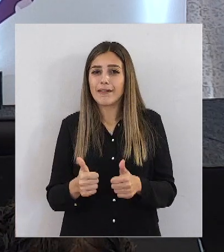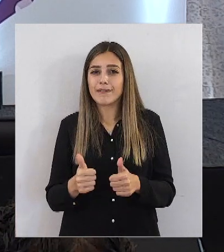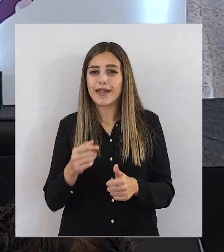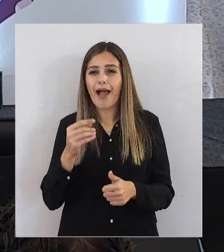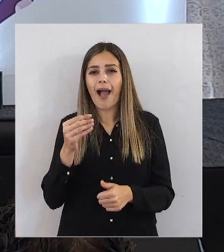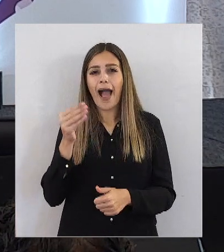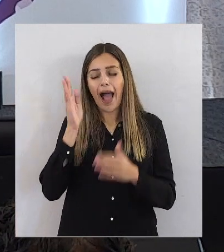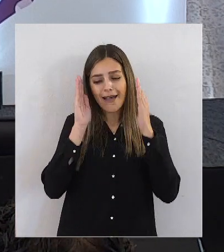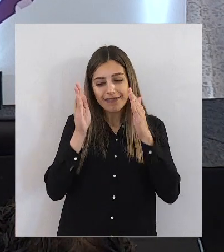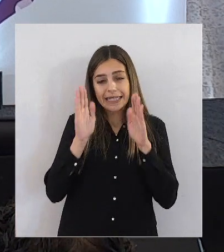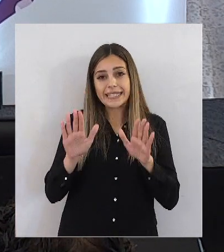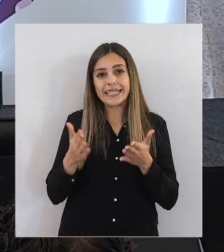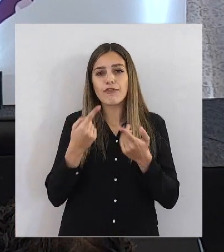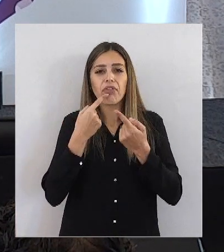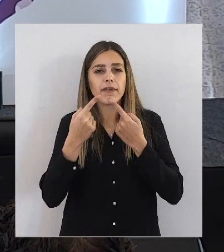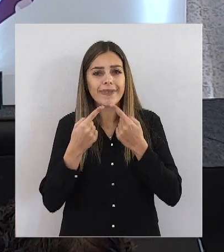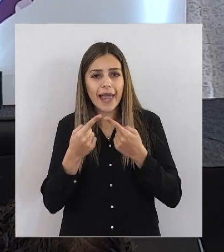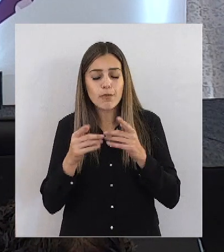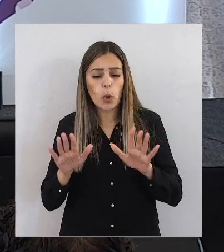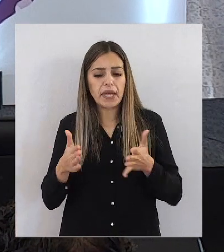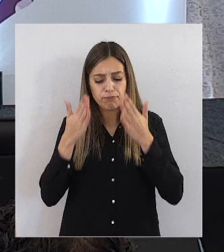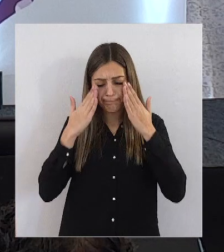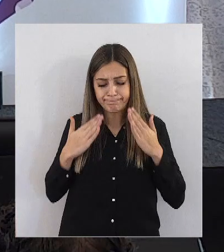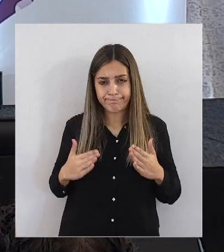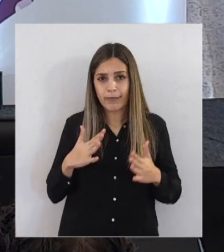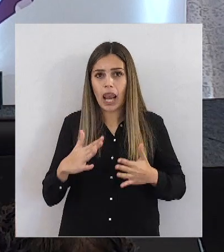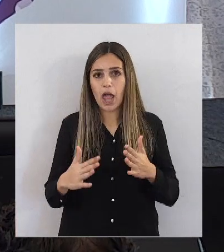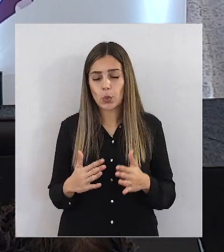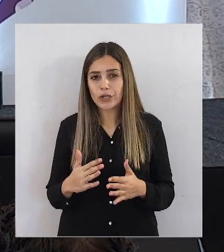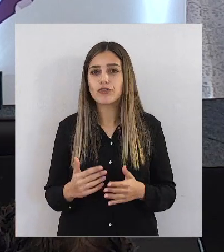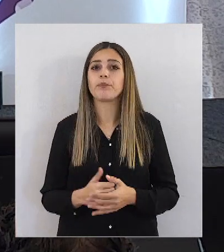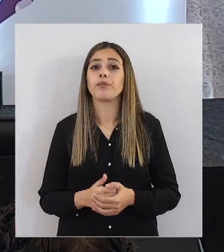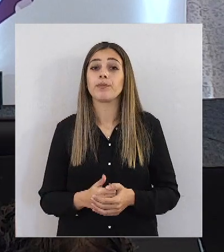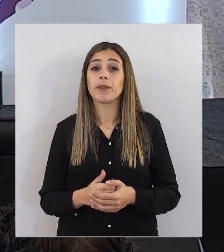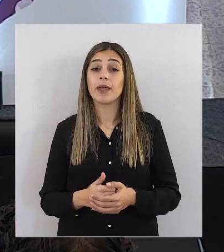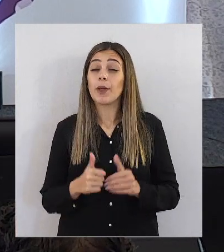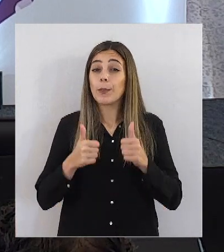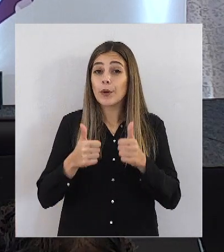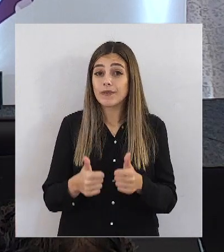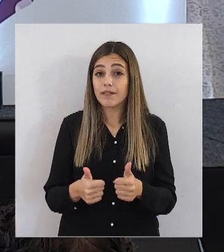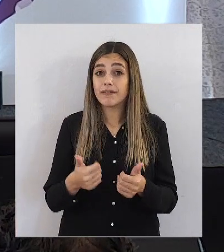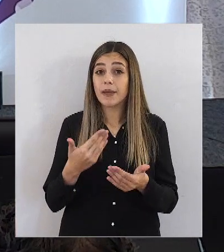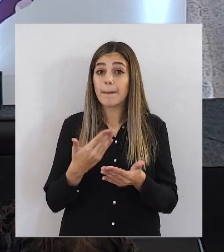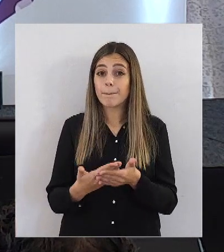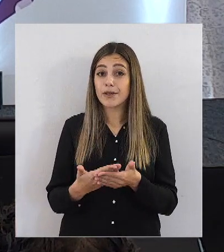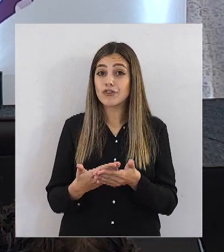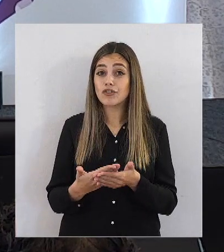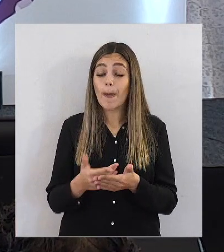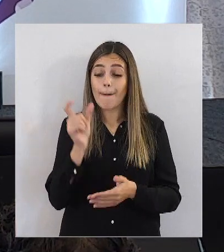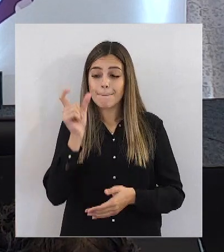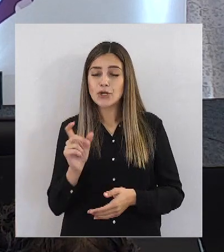our willingness to listen for a few minutes more, or in finding creative ways to provide a safe,